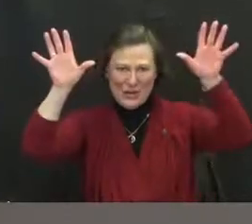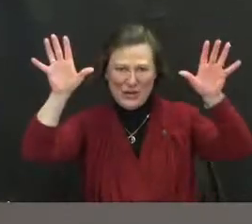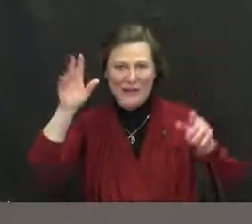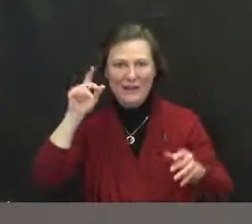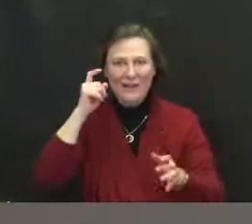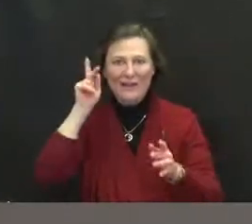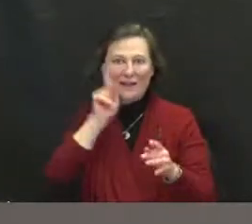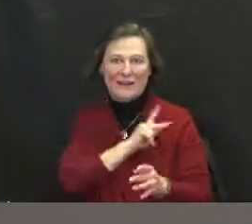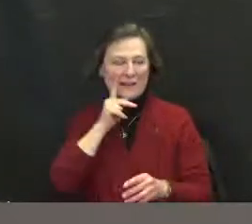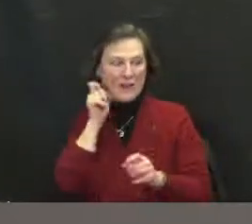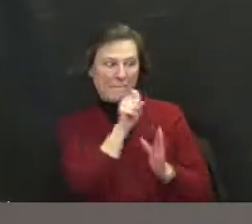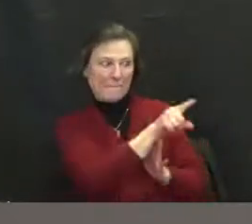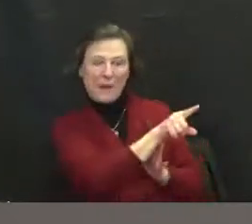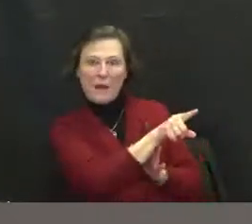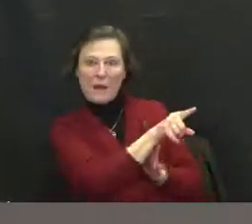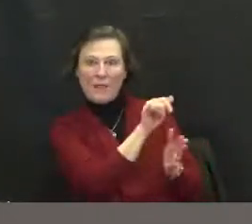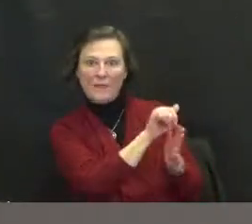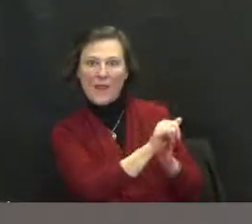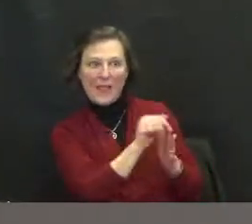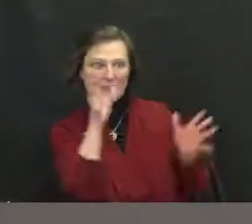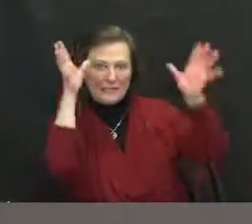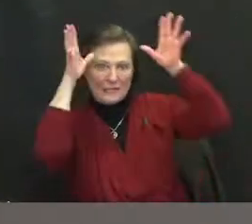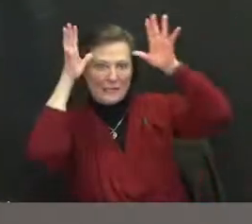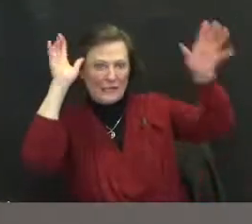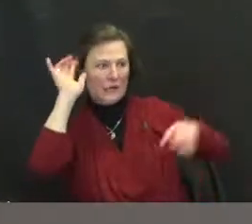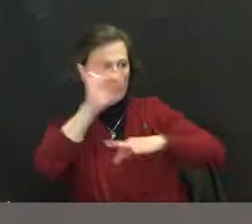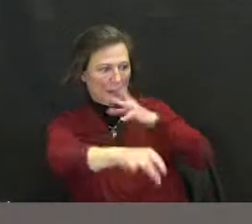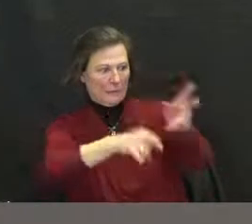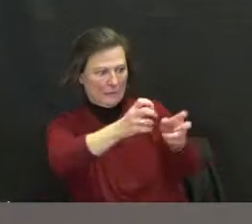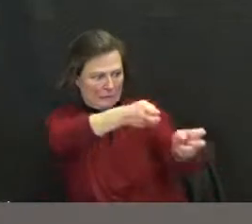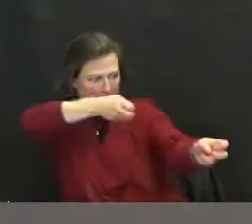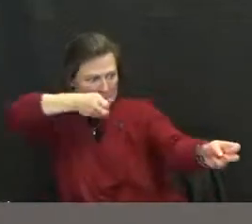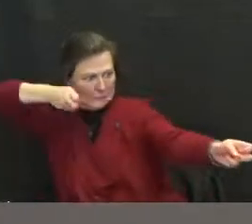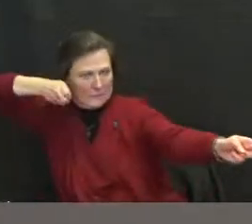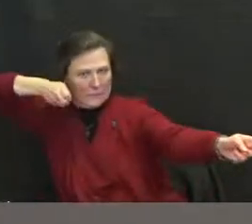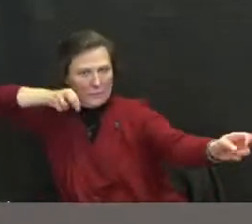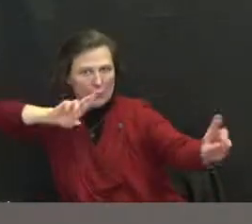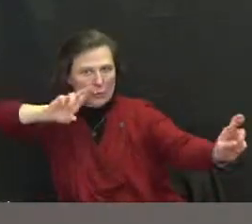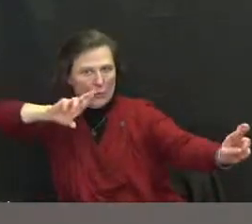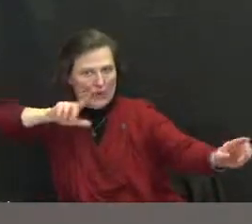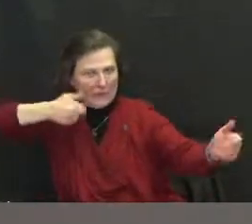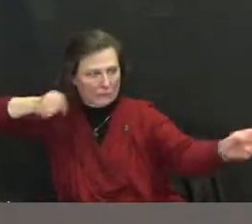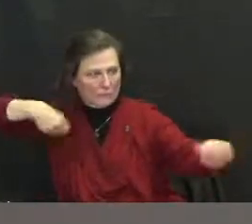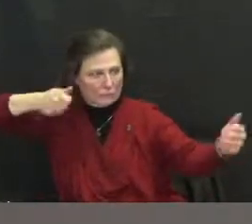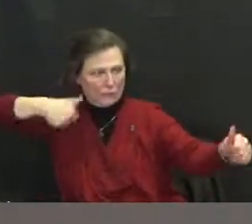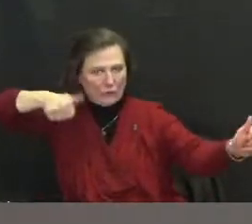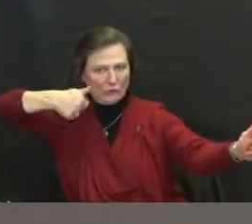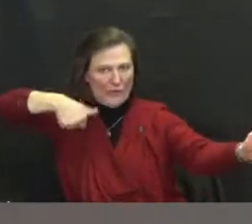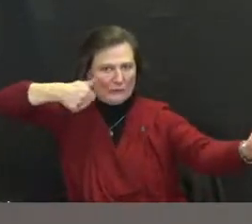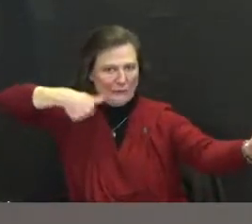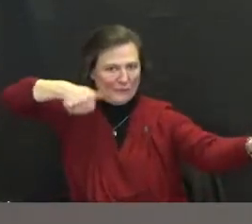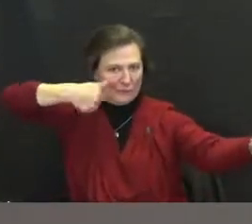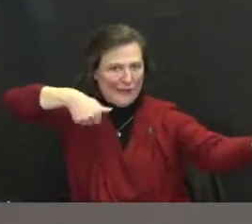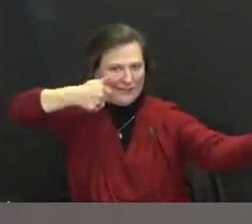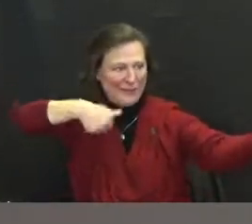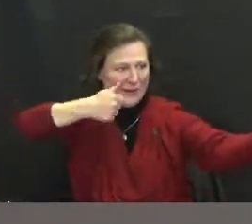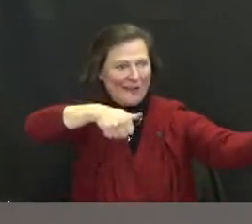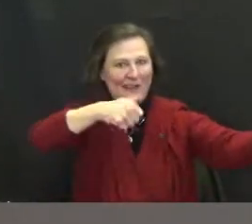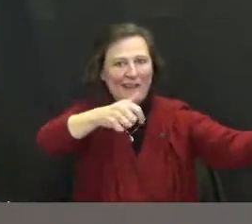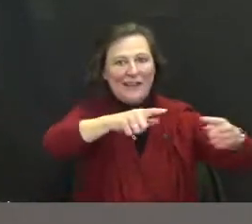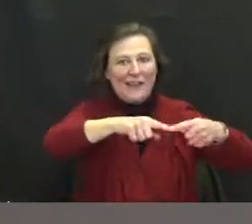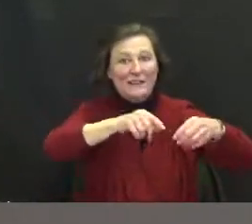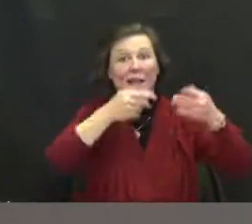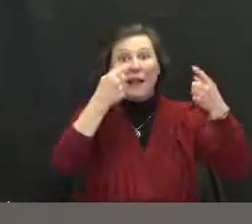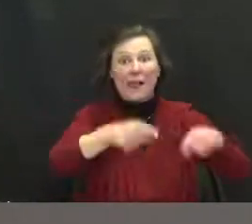and immediately strung his bow and started to pursue it. The chase continued until they reached a gaping